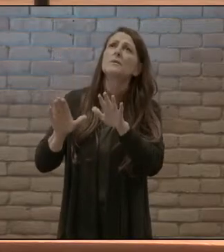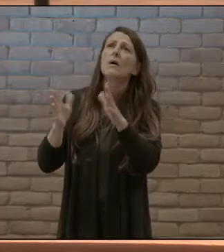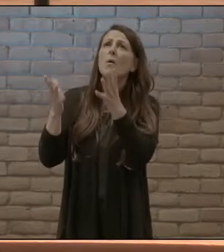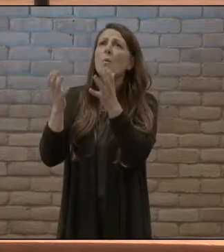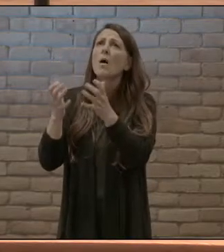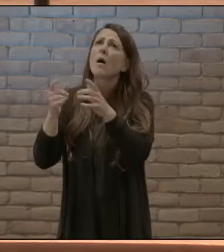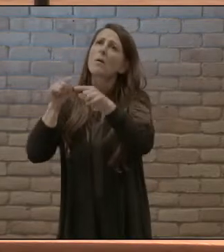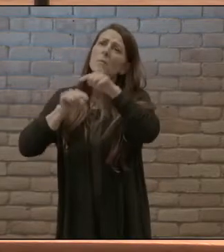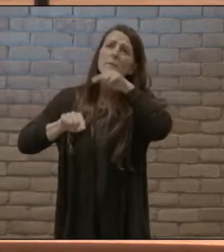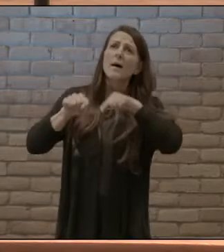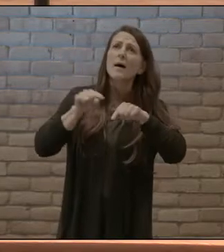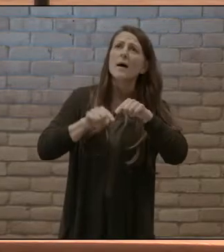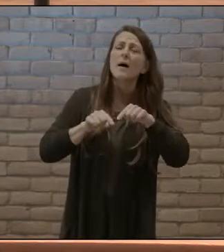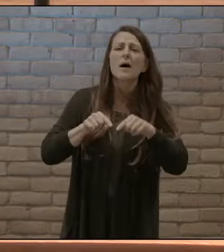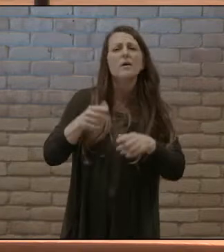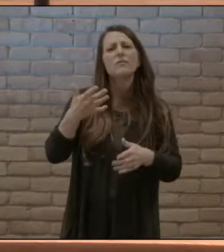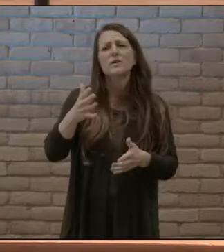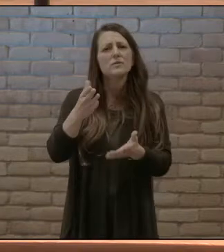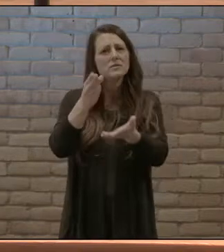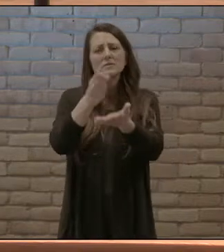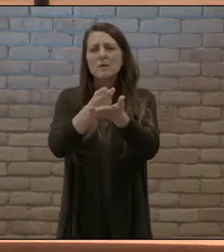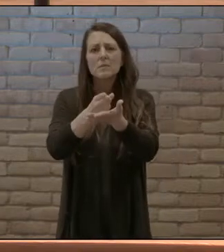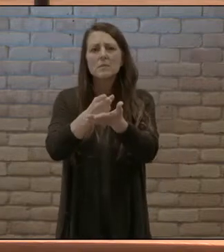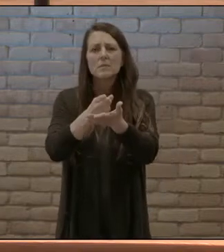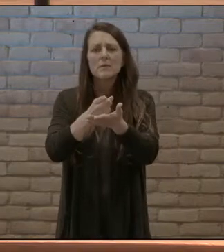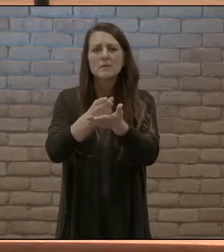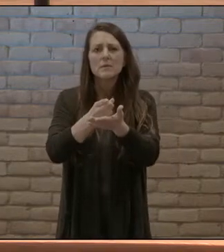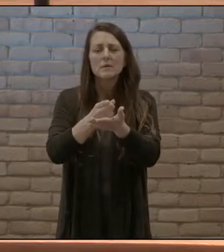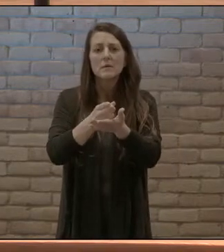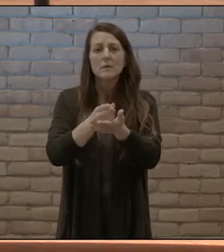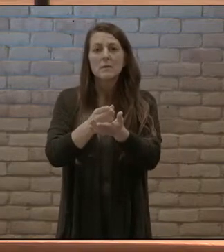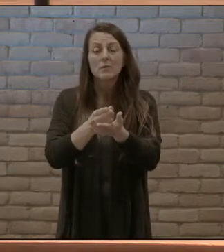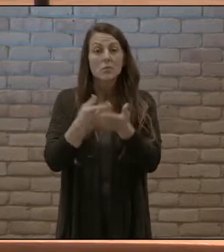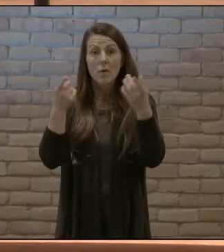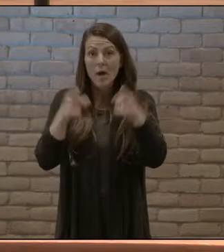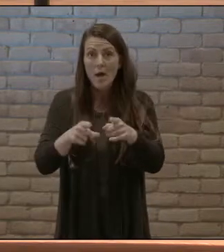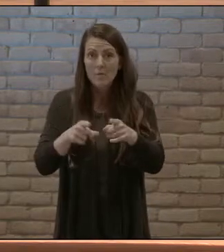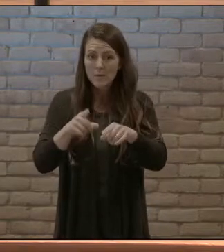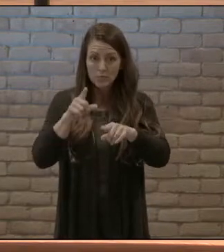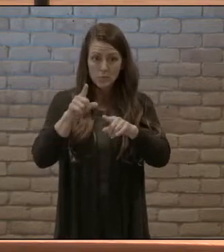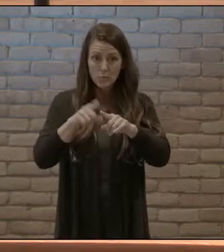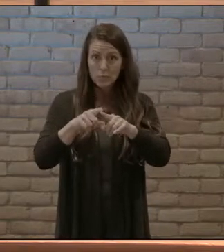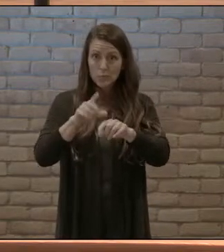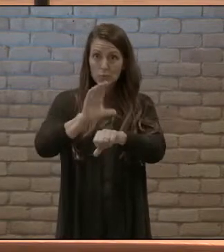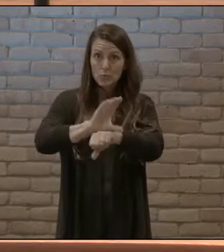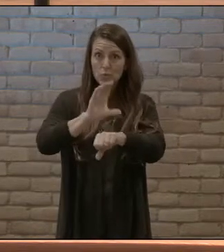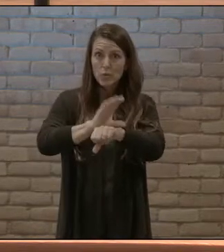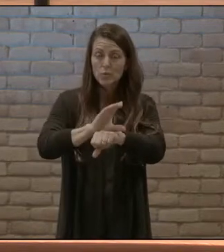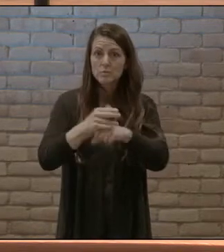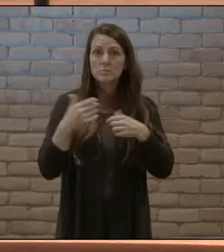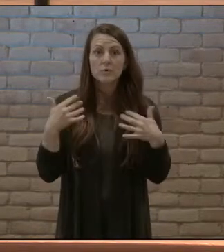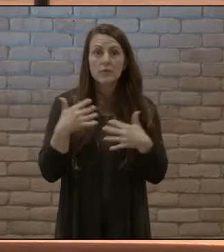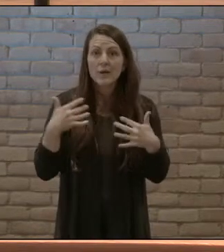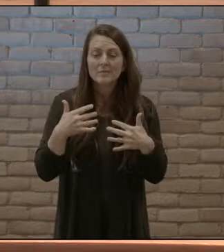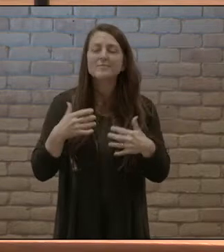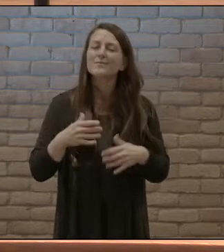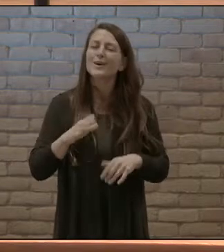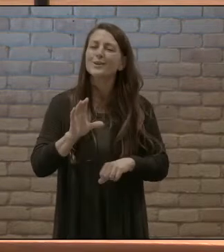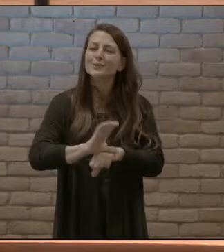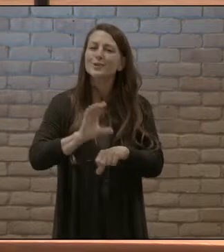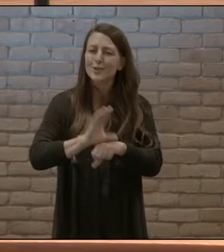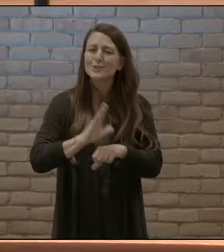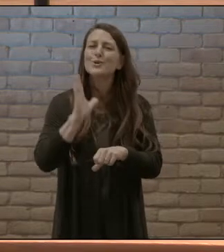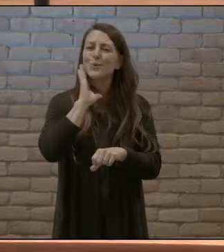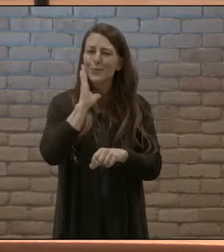That it's time to stop being afraid about what's going to happen to the church. The church will be okay.